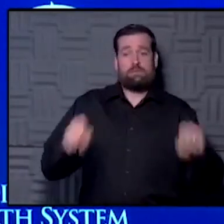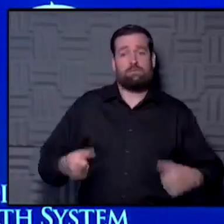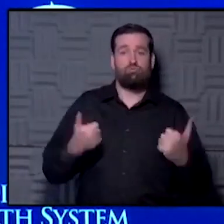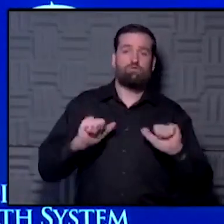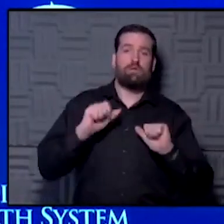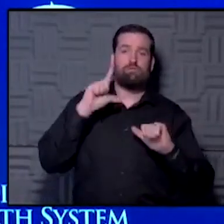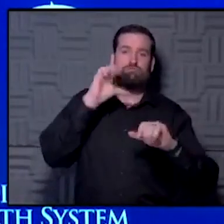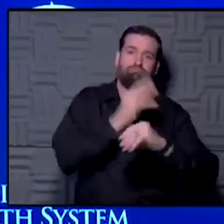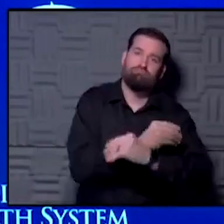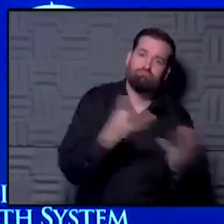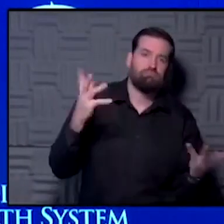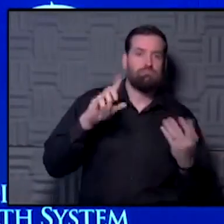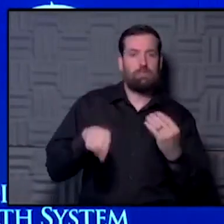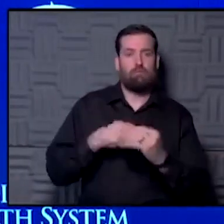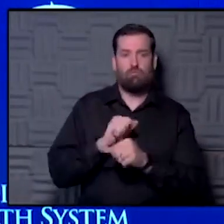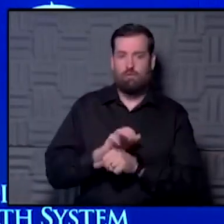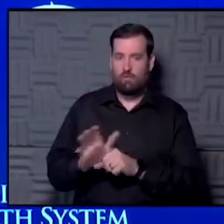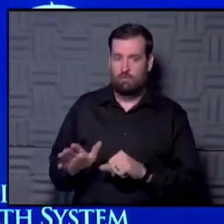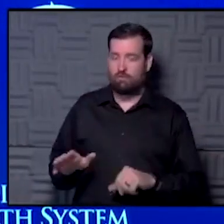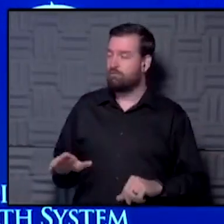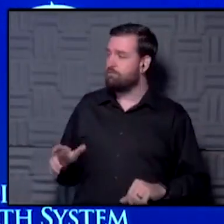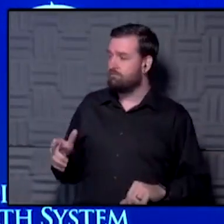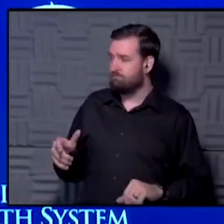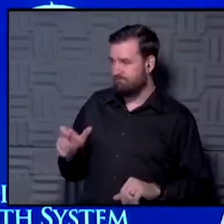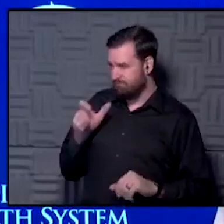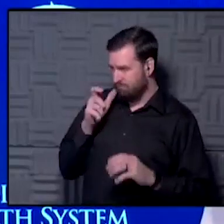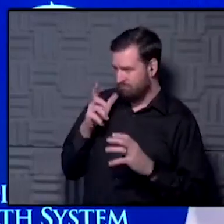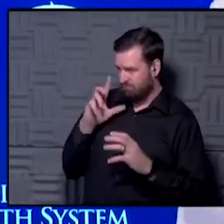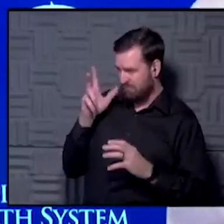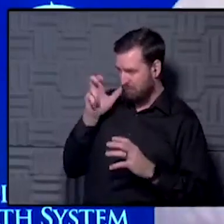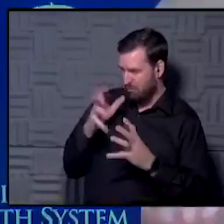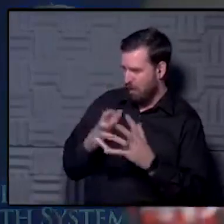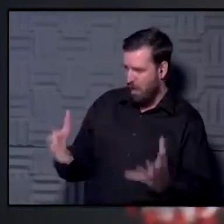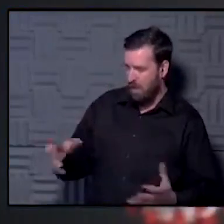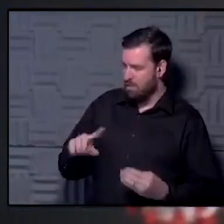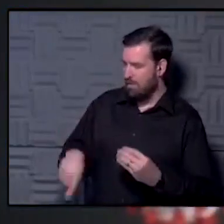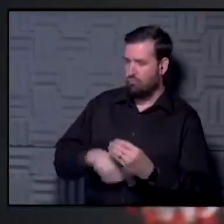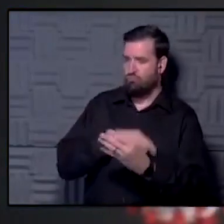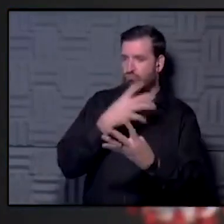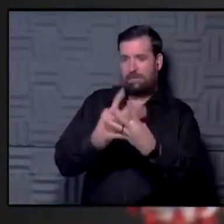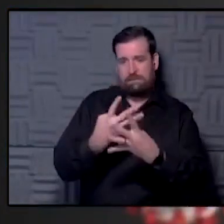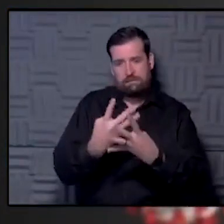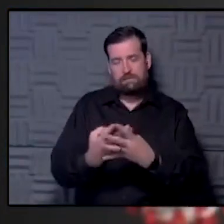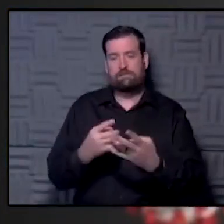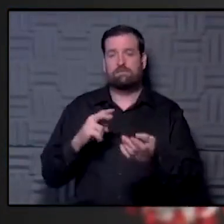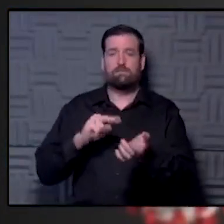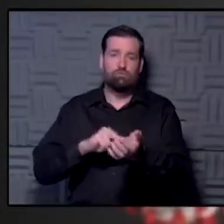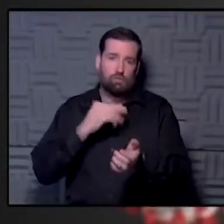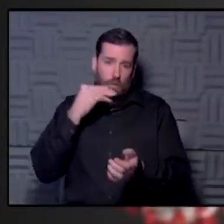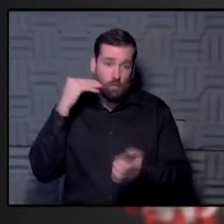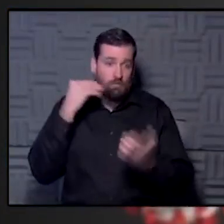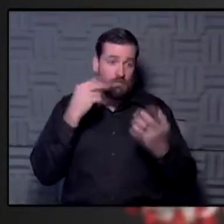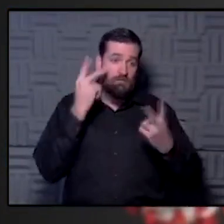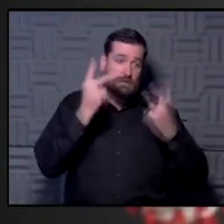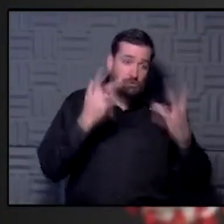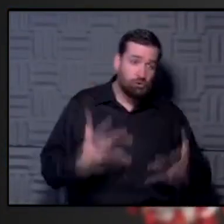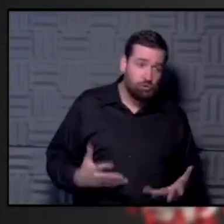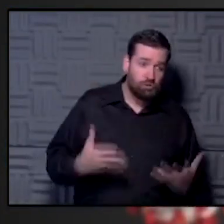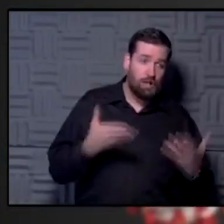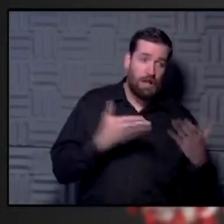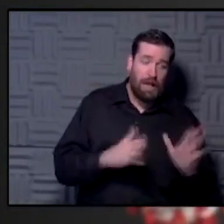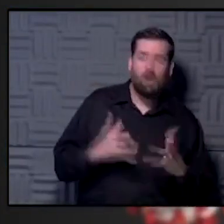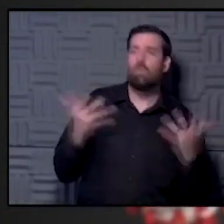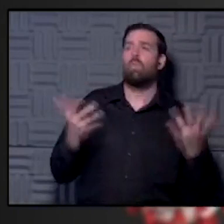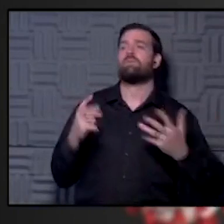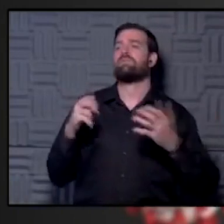spread the story about coronavirus. Okay, we don't hear much about nursing homes and prisons lately. Are they allowing visitors? What is the virus